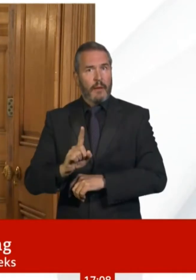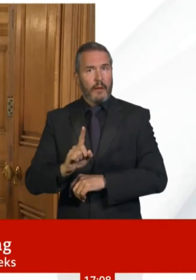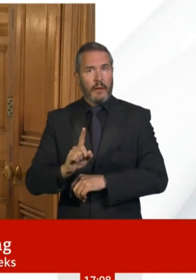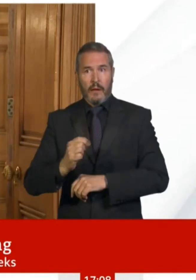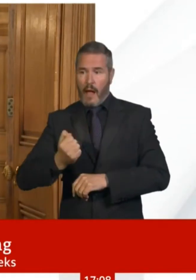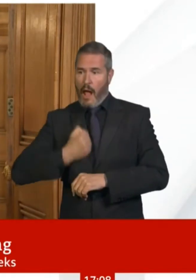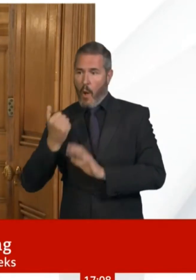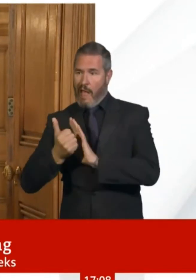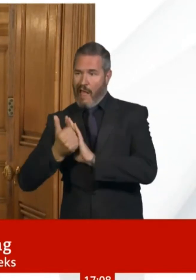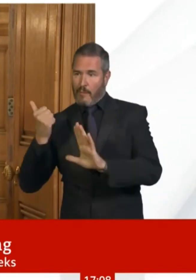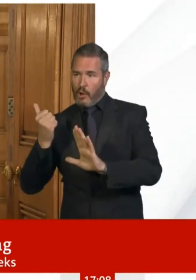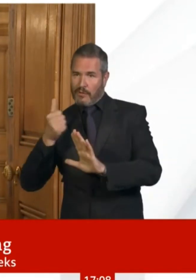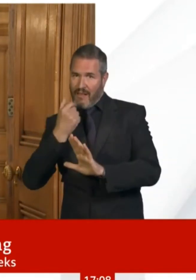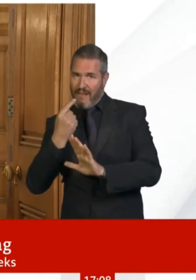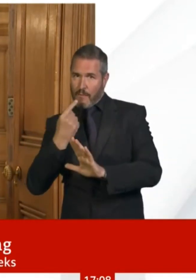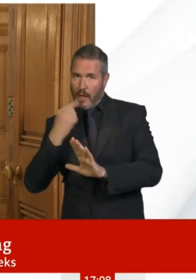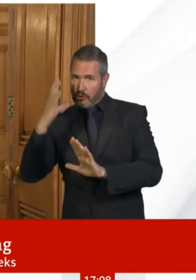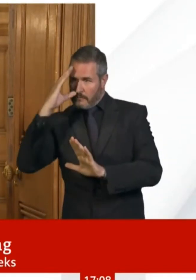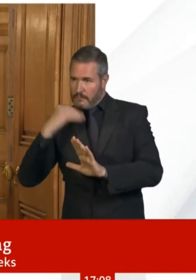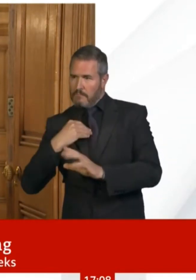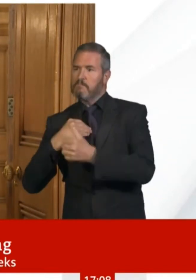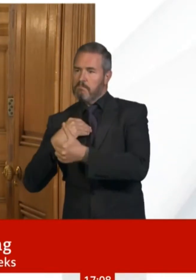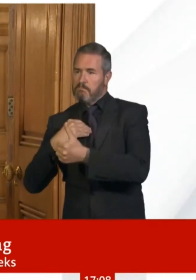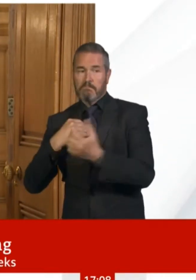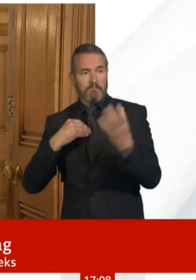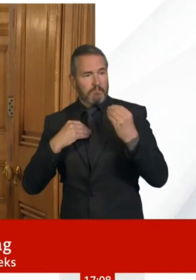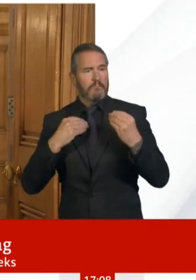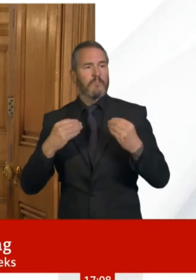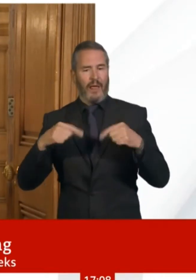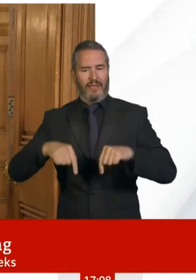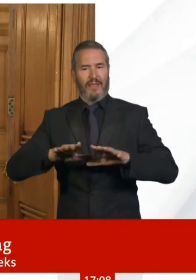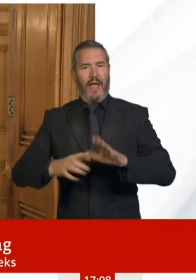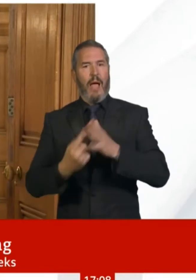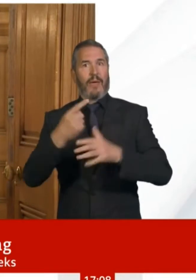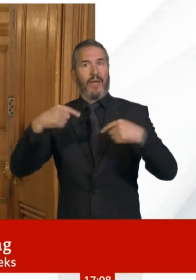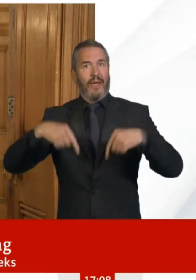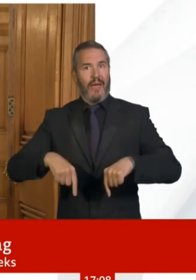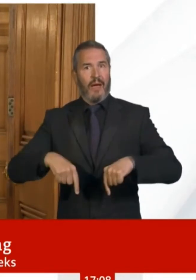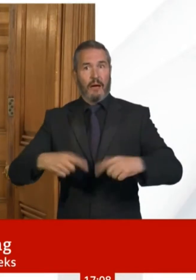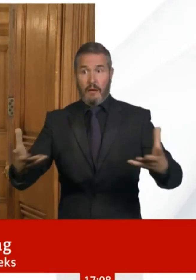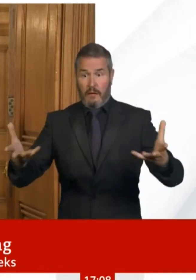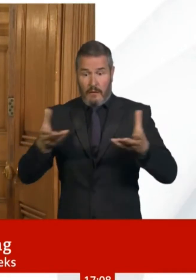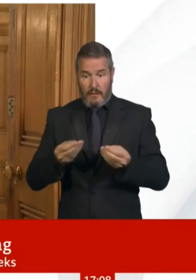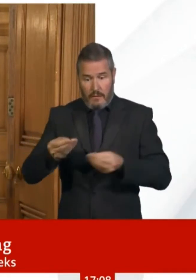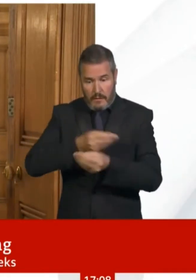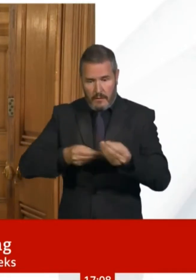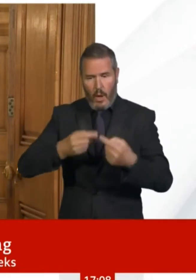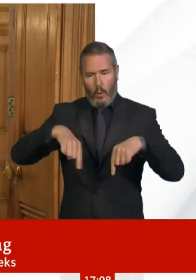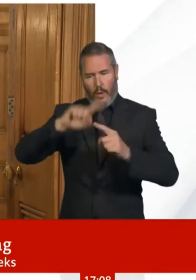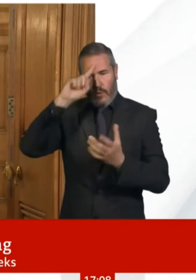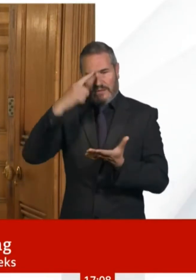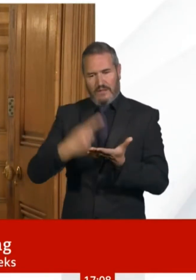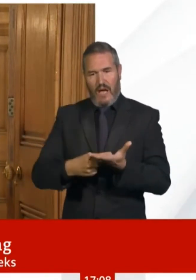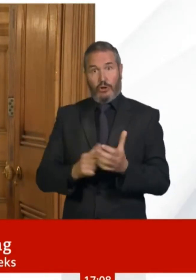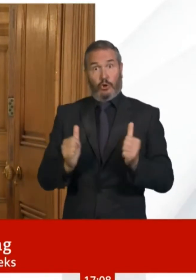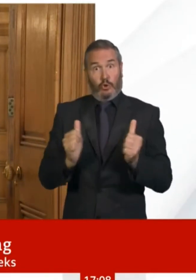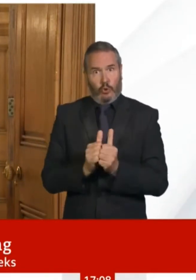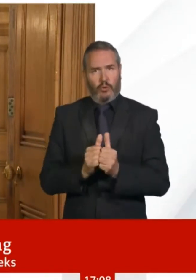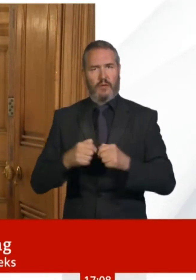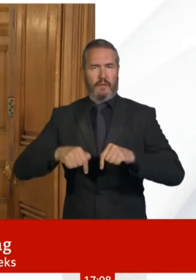experts, grounded in the conditions prevailing here in the UK. And we will make those decisions at the right time for this